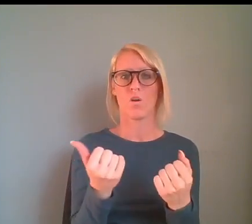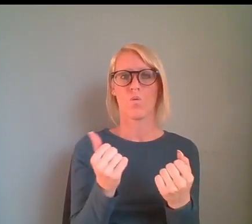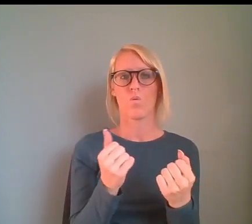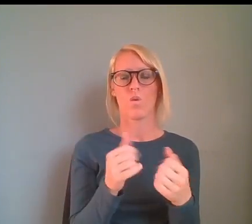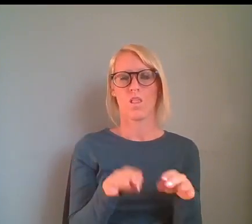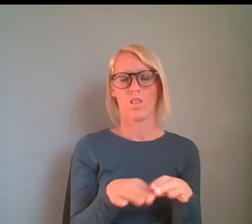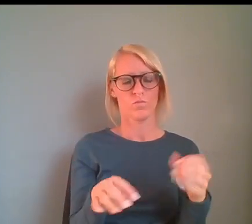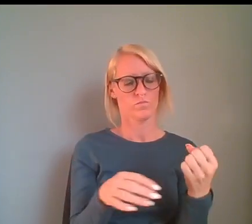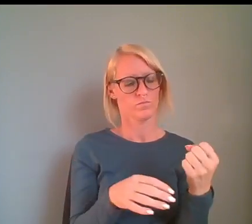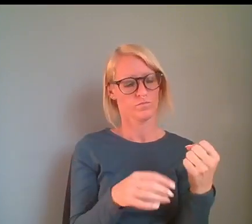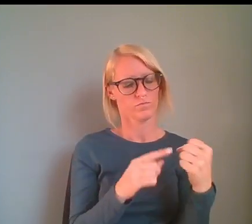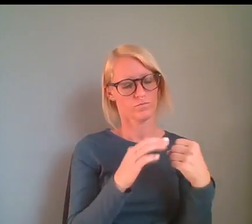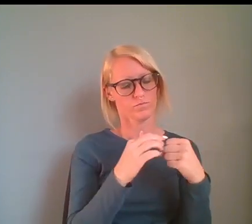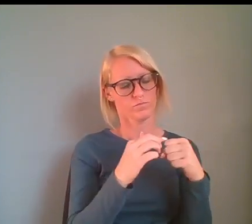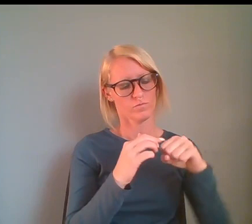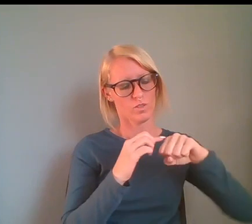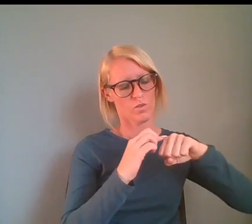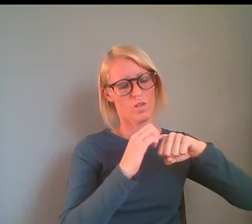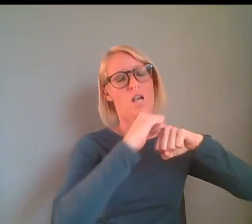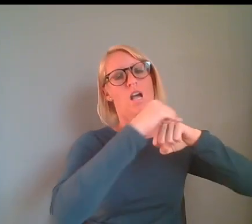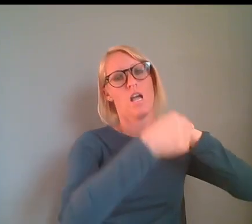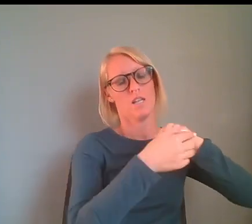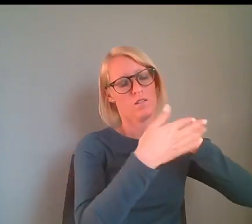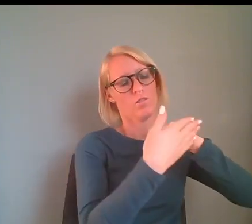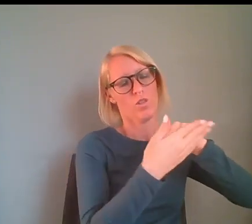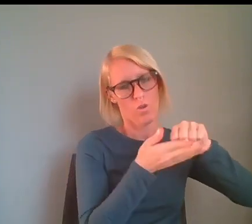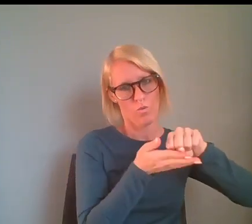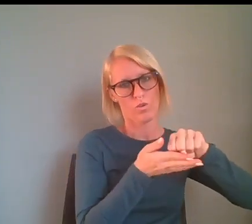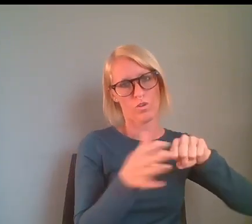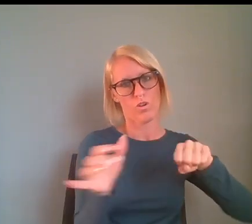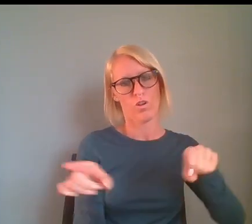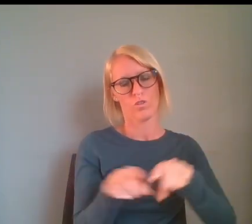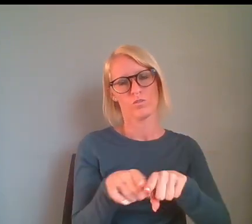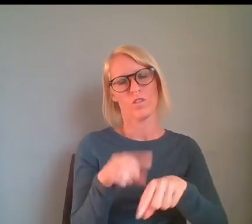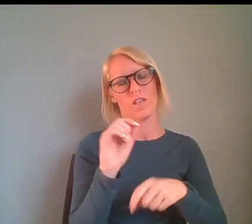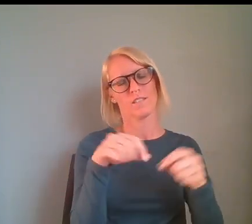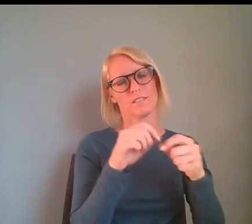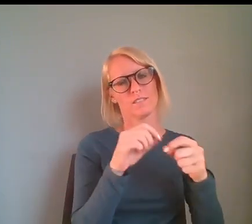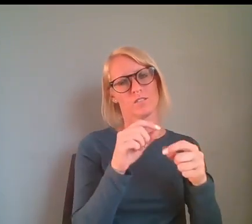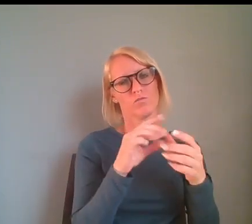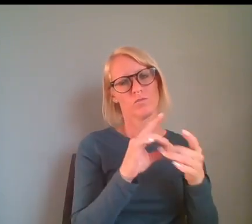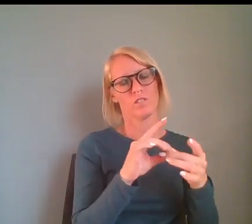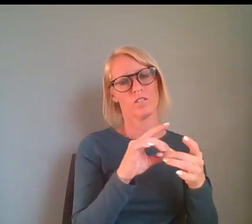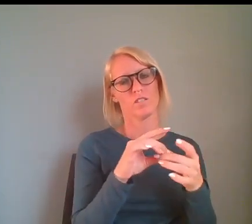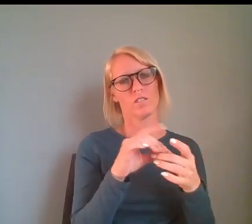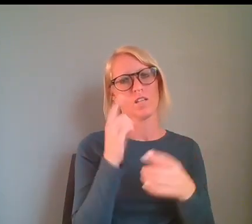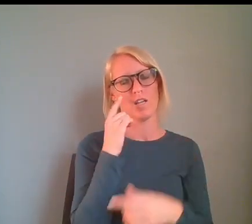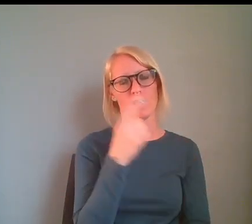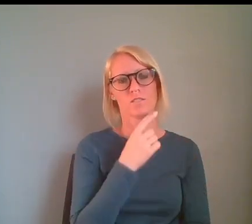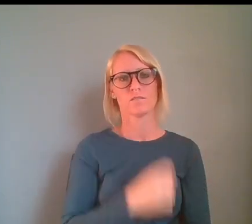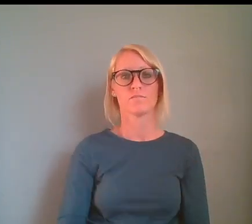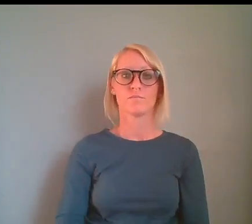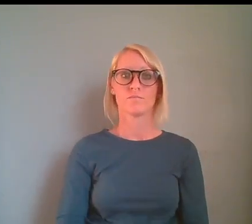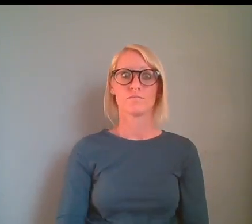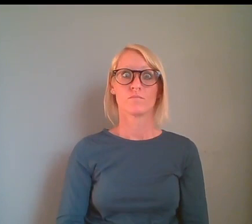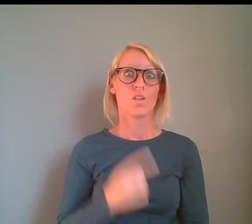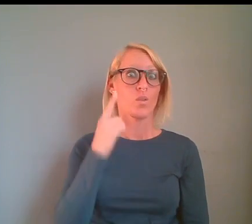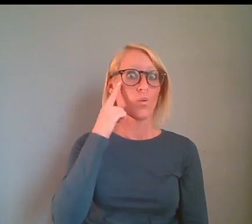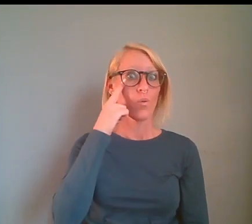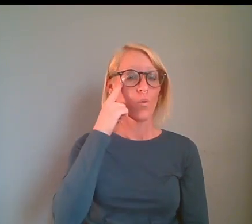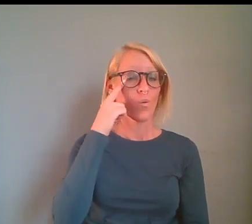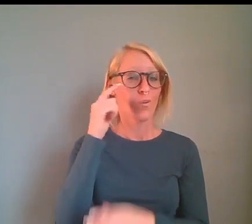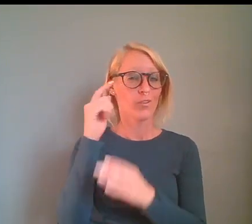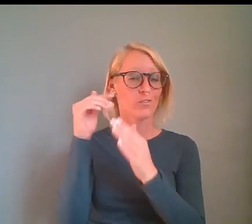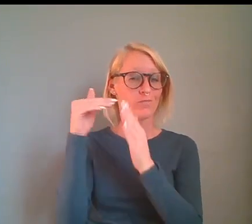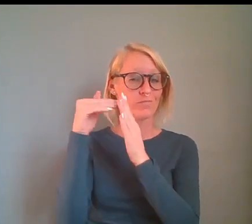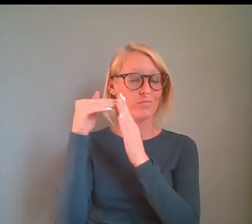That's just kind of a little detail about eyes. But so, anyways, so you've got the corner of your eye. Now,